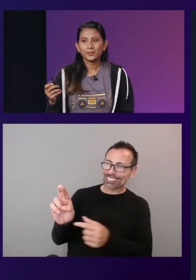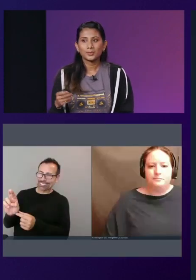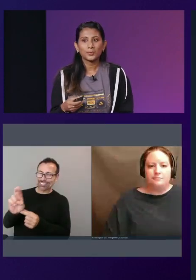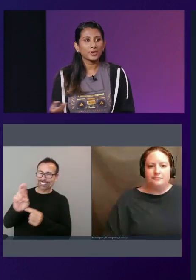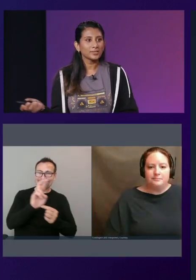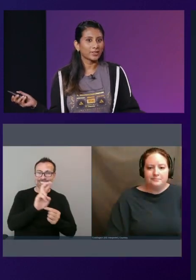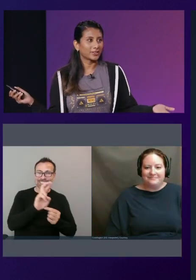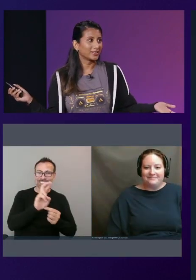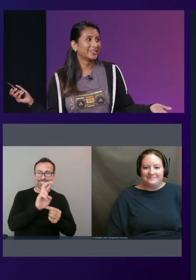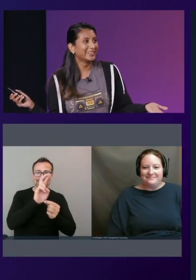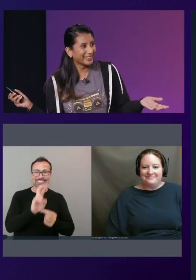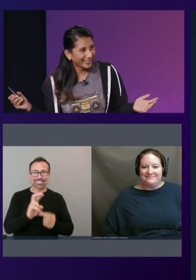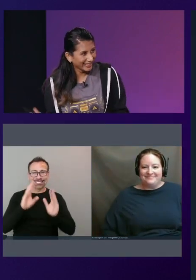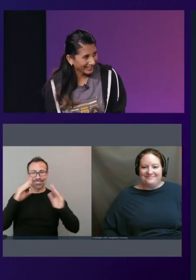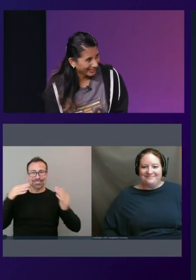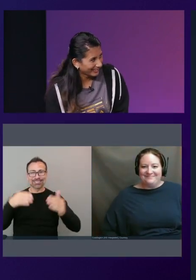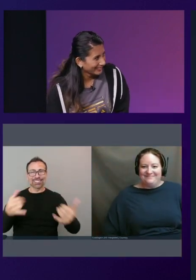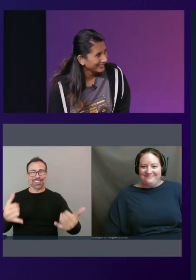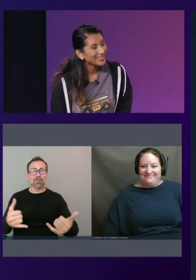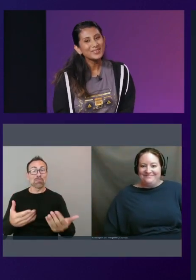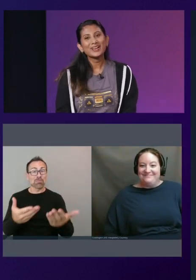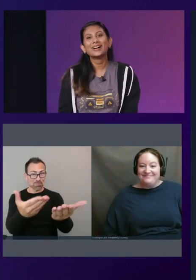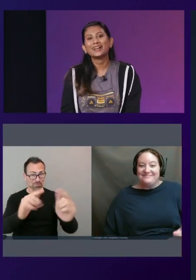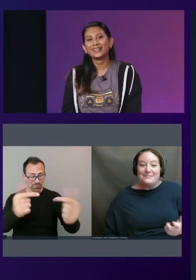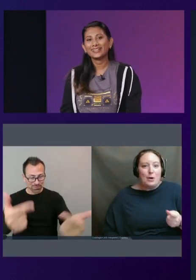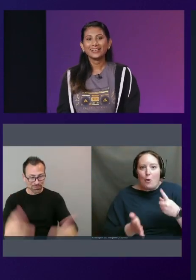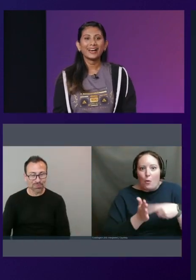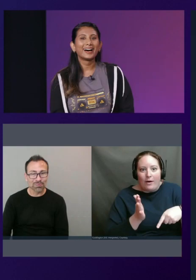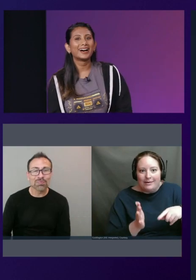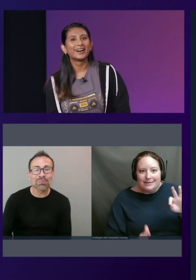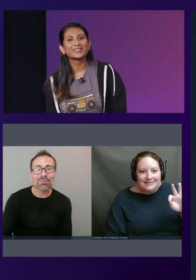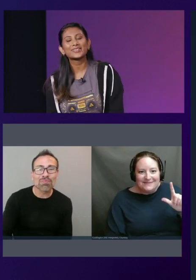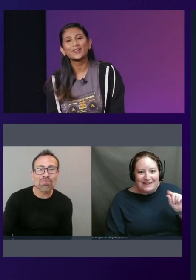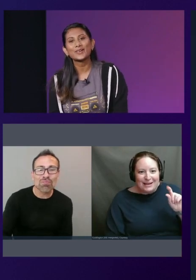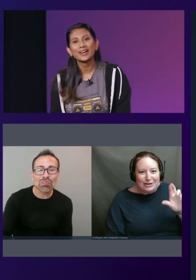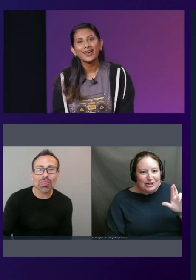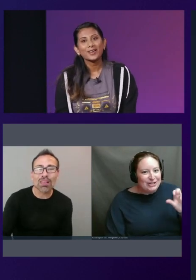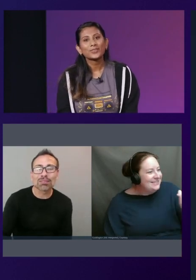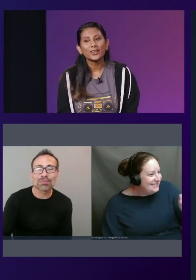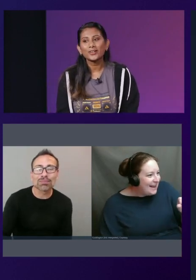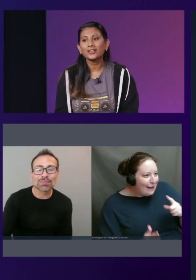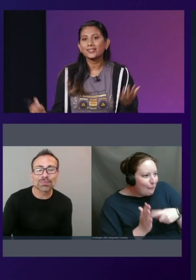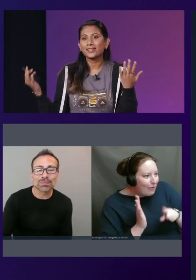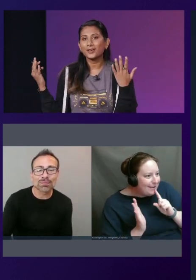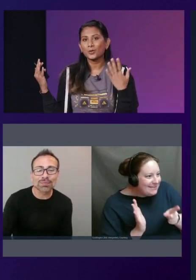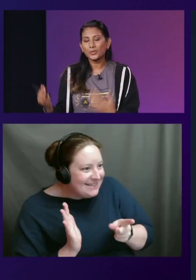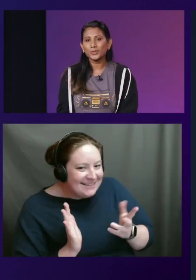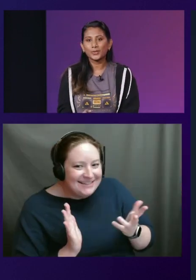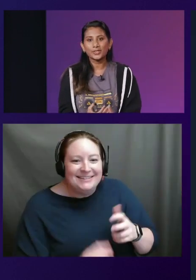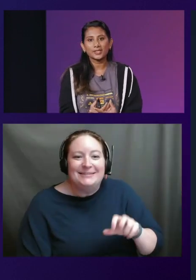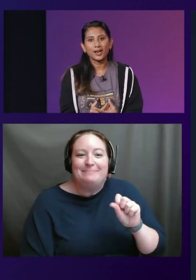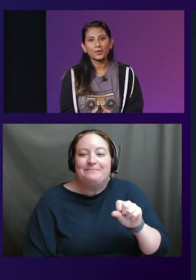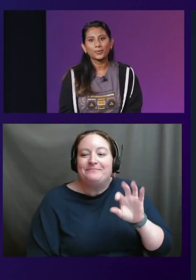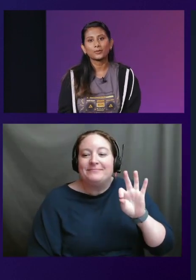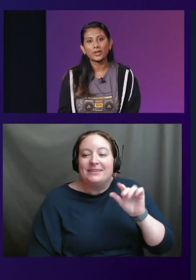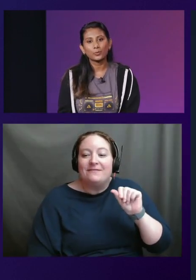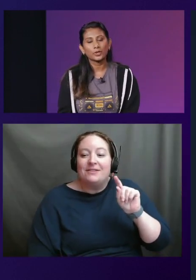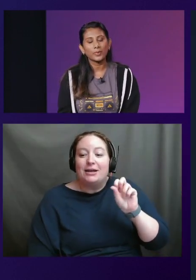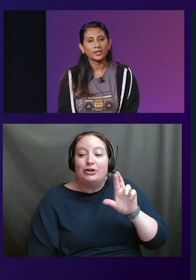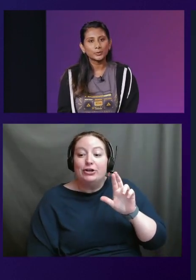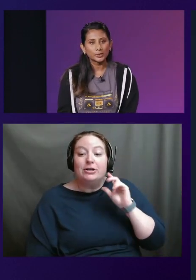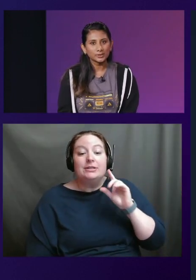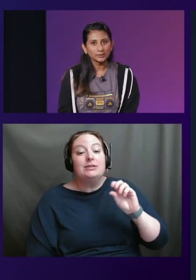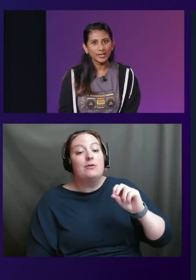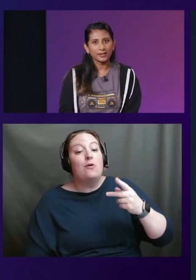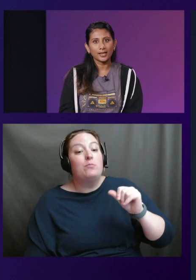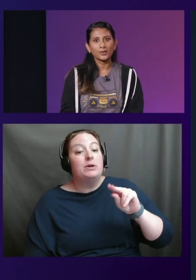Please. What is Flutter? Yeah, what is it? So Flutter is an open source framework